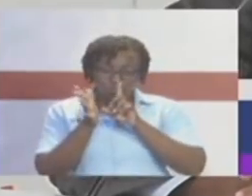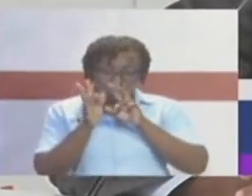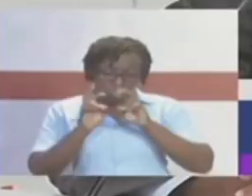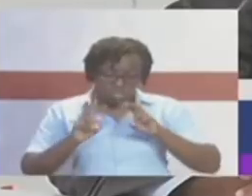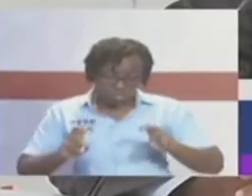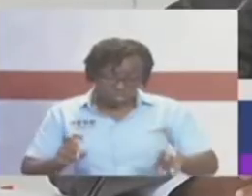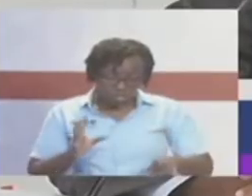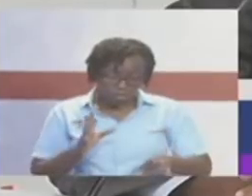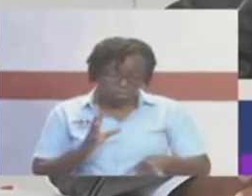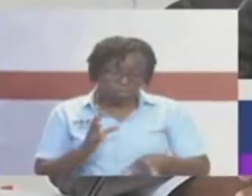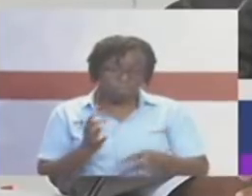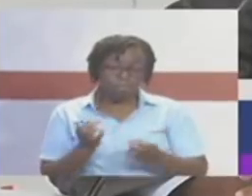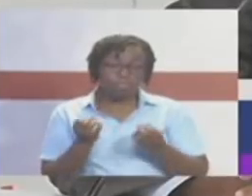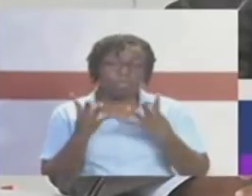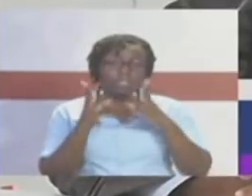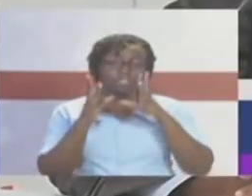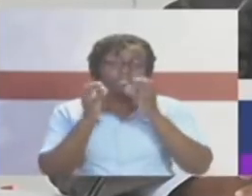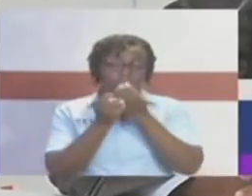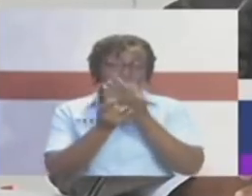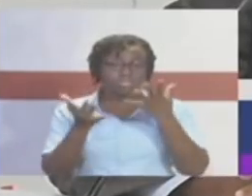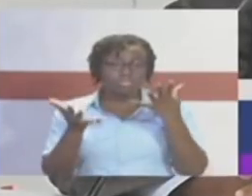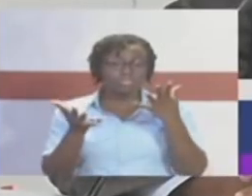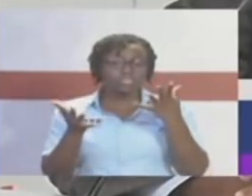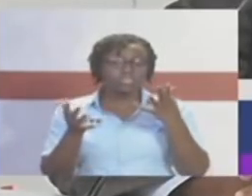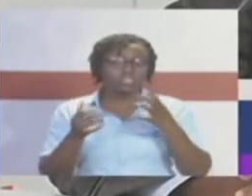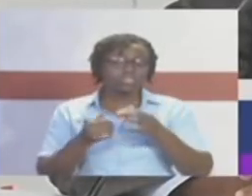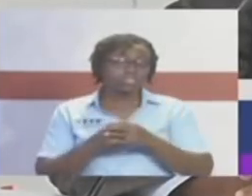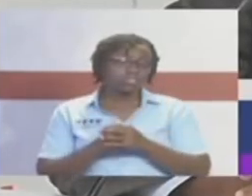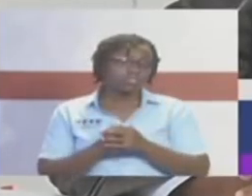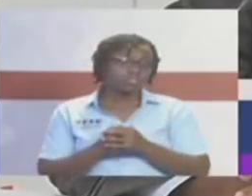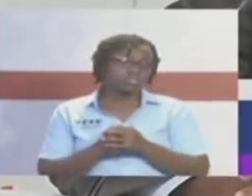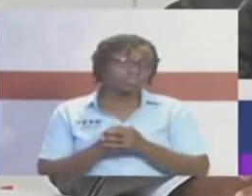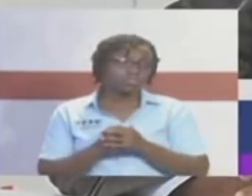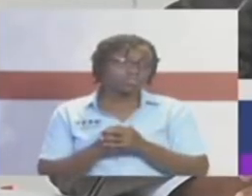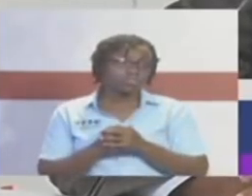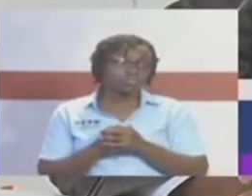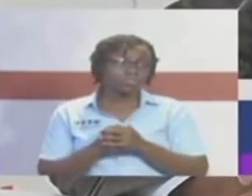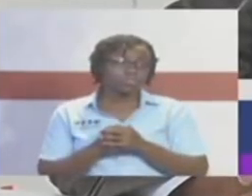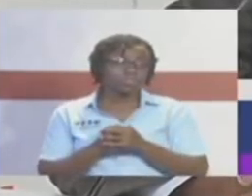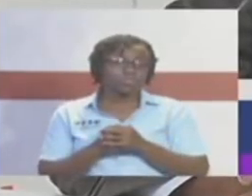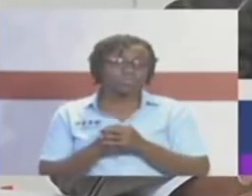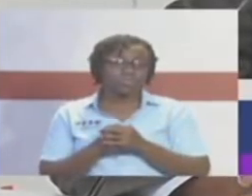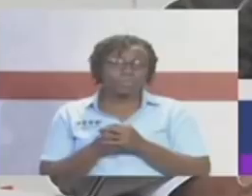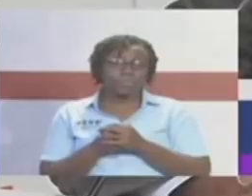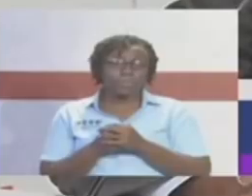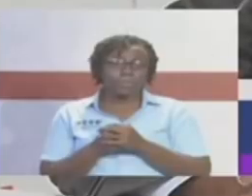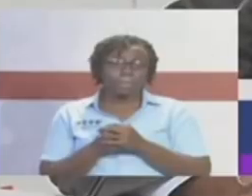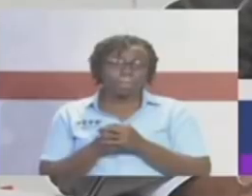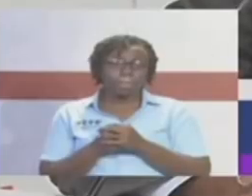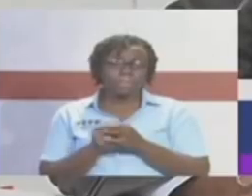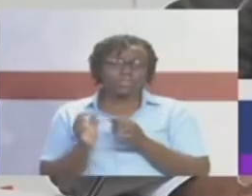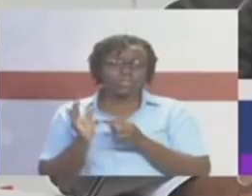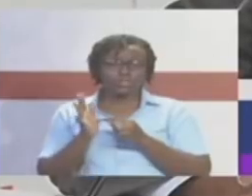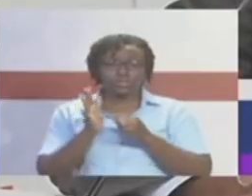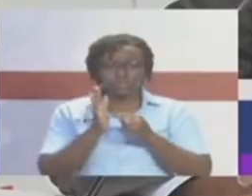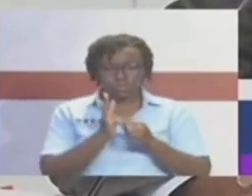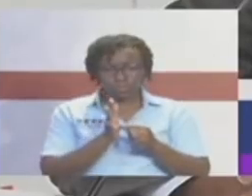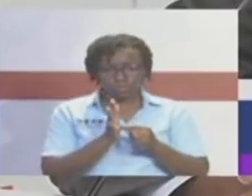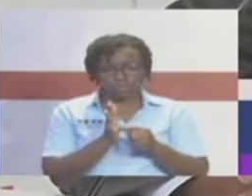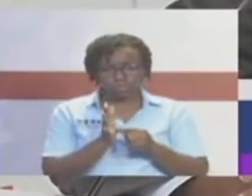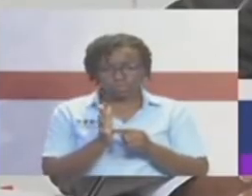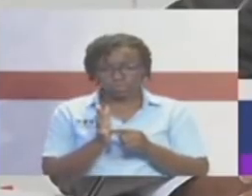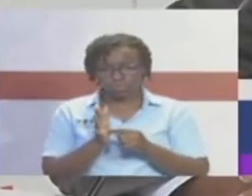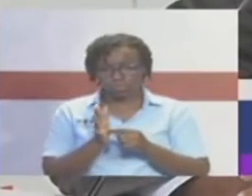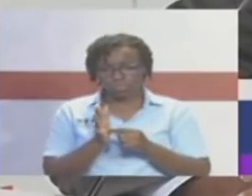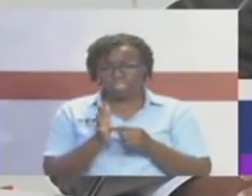immune system is suppressed, they may not necessarily respond and generate the antibodies to a vaccine